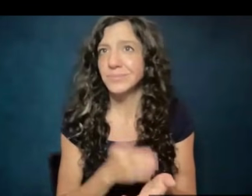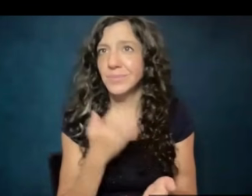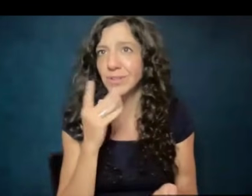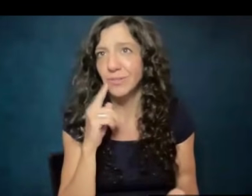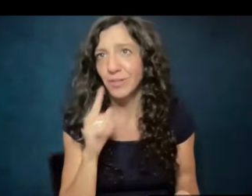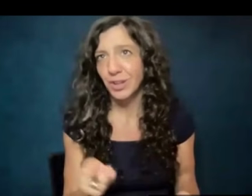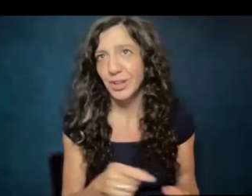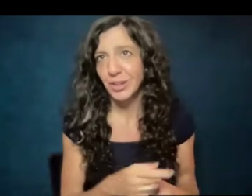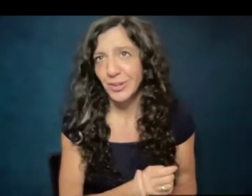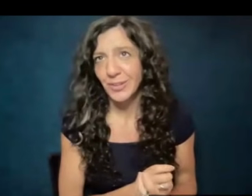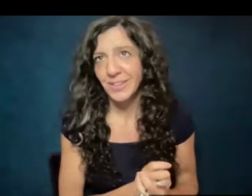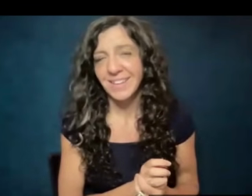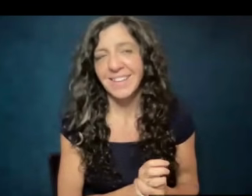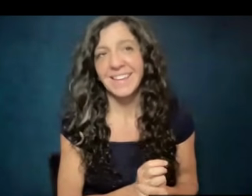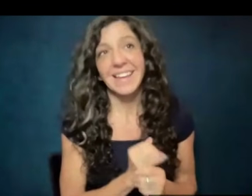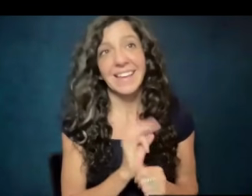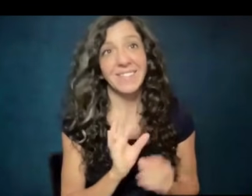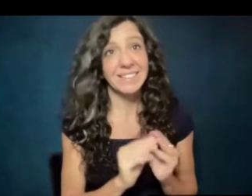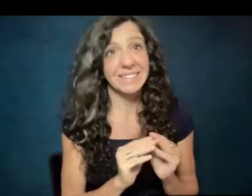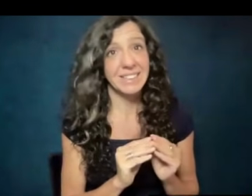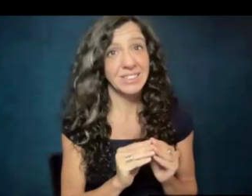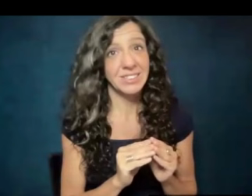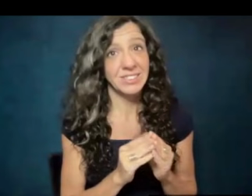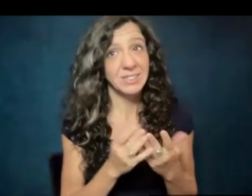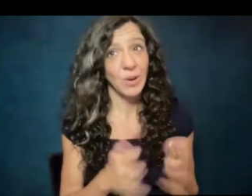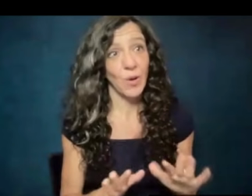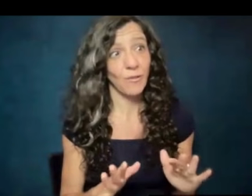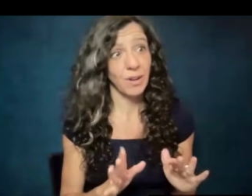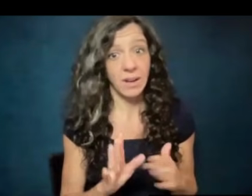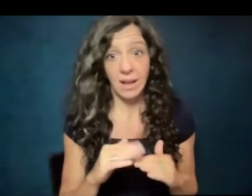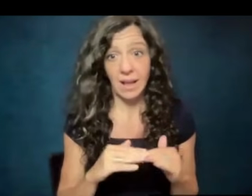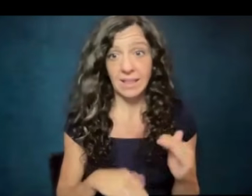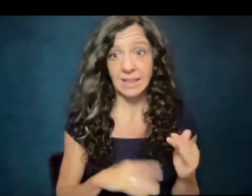session is over, you still only get an hour and a half.